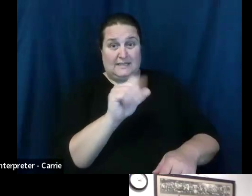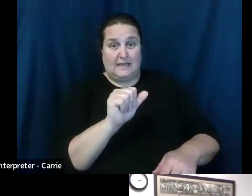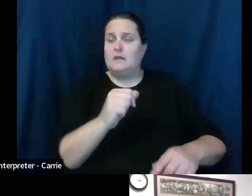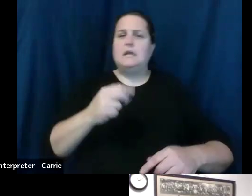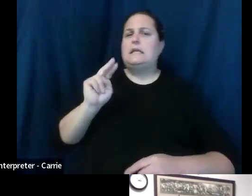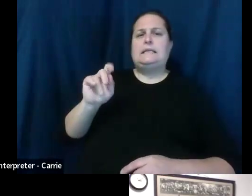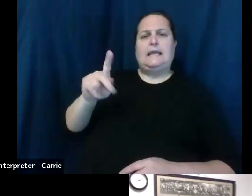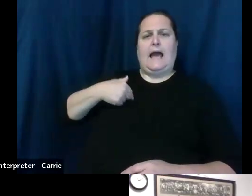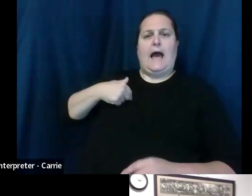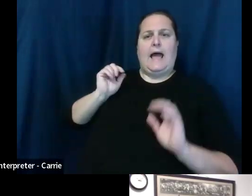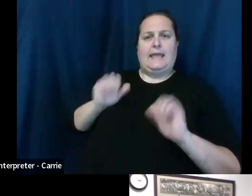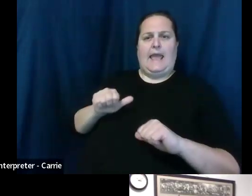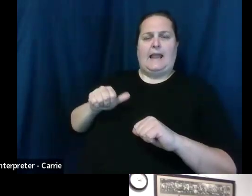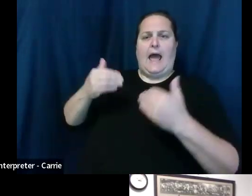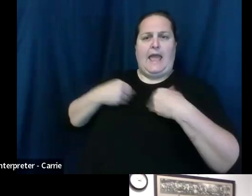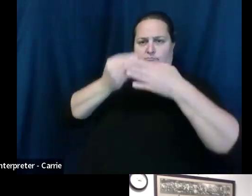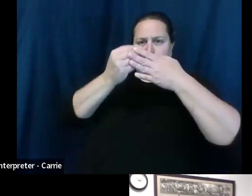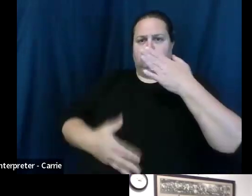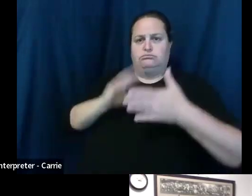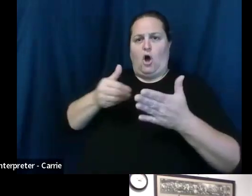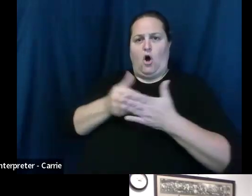I can send anybody there. I have the password list open.